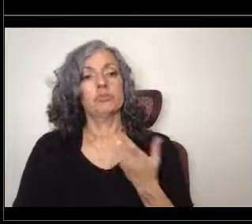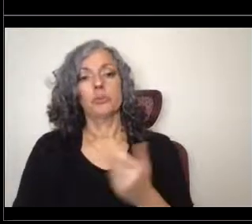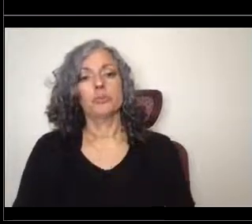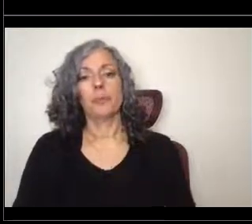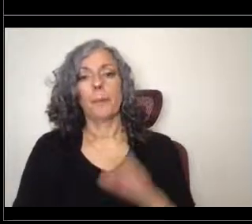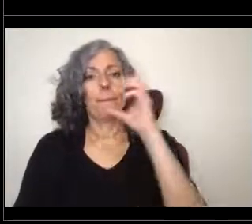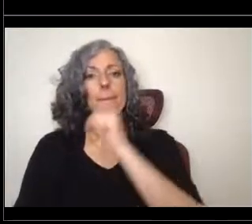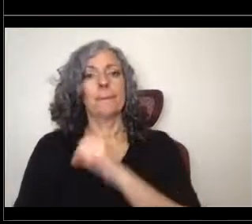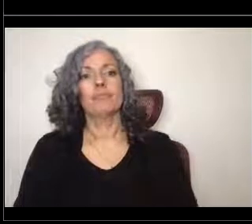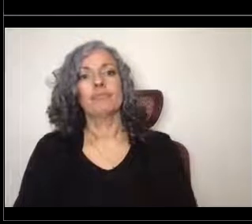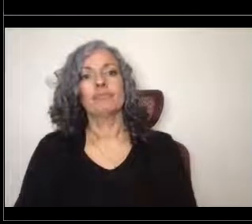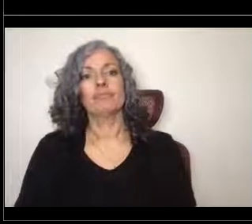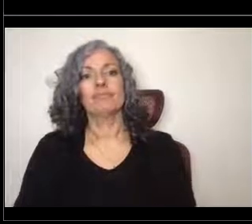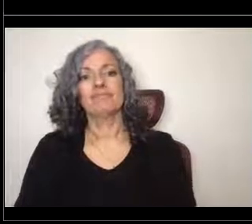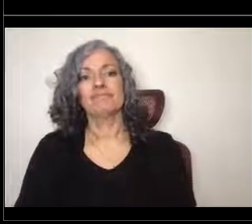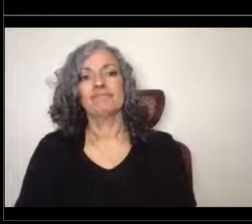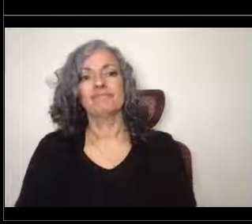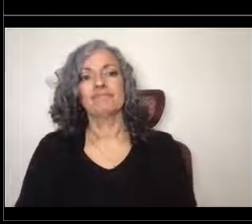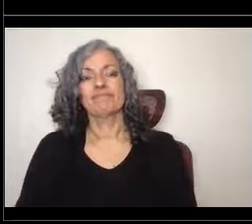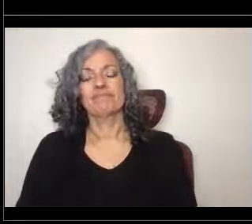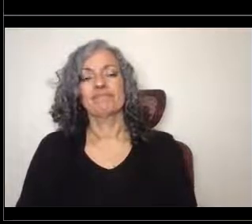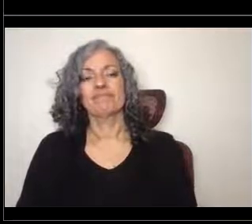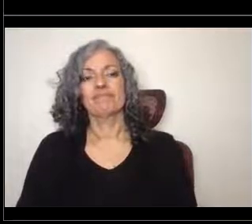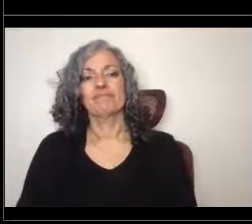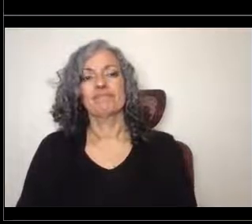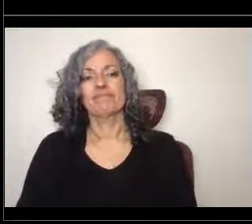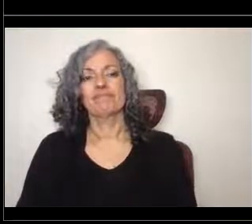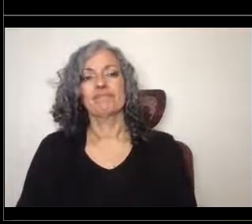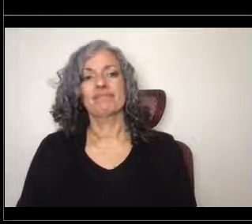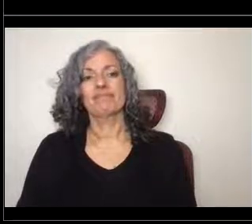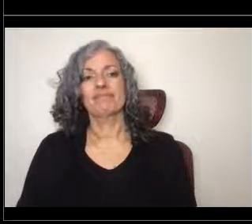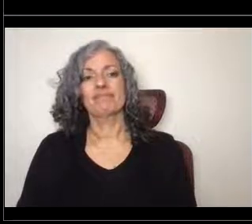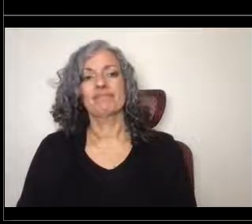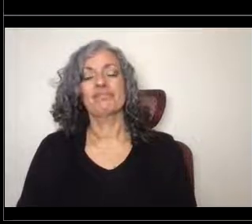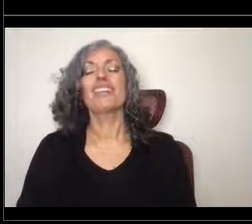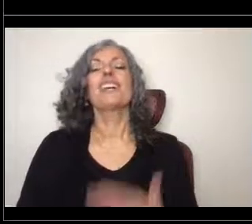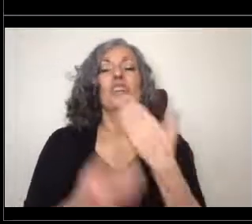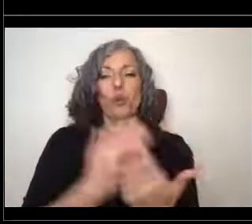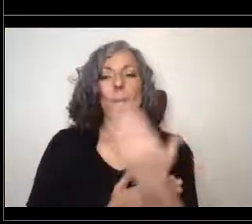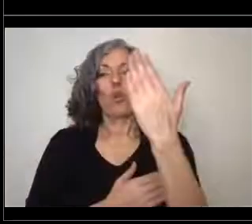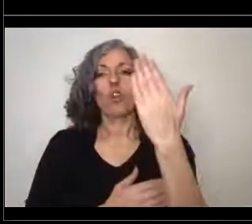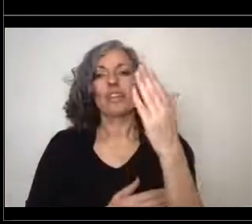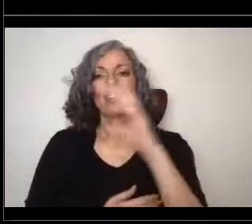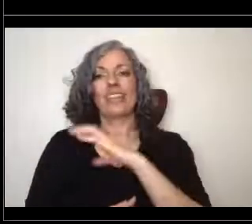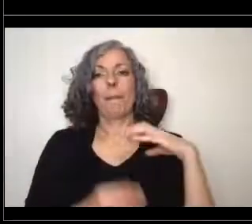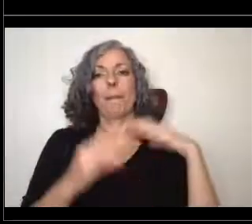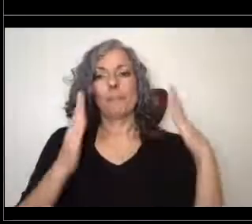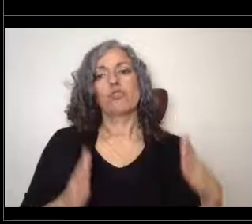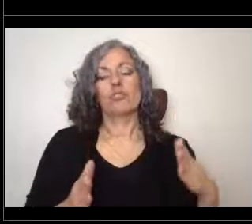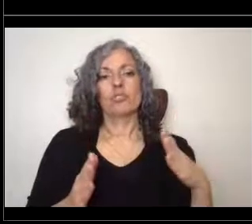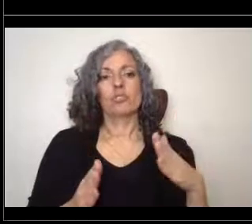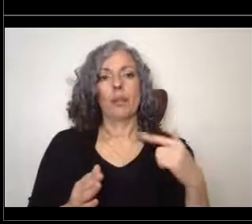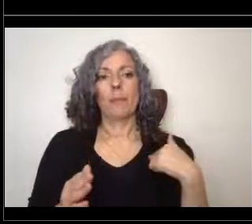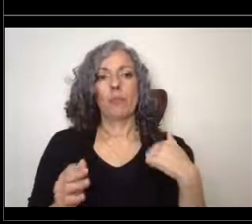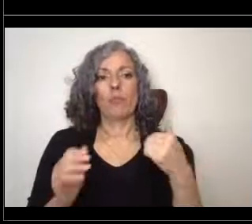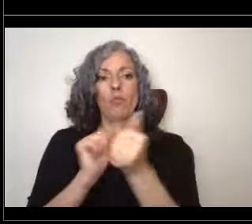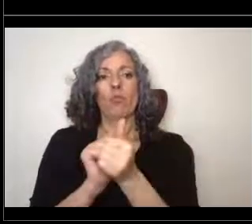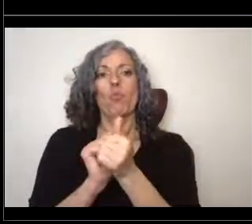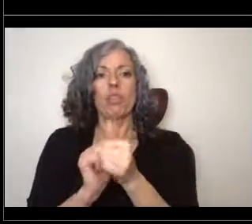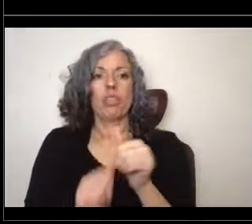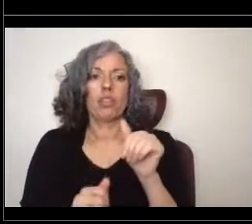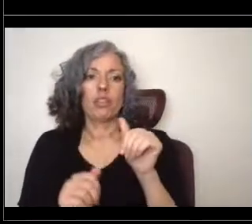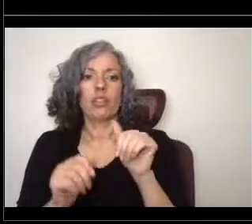No. Hello. Nice to see you. Good morning, Commissioners. I'm Mara Toomey, and I'm with the Association of Monterey Bay Area